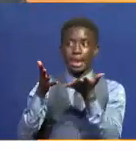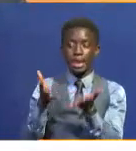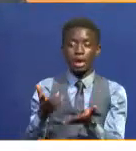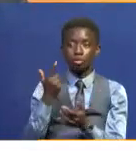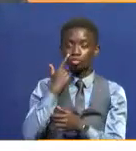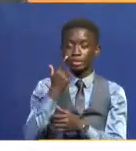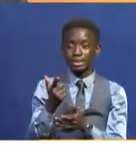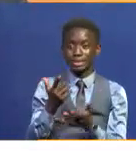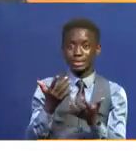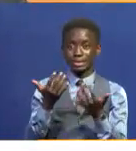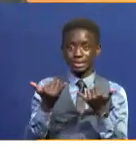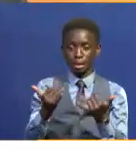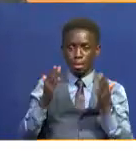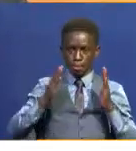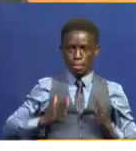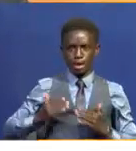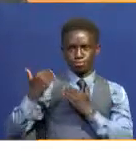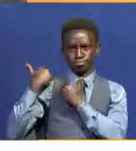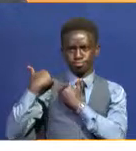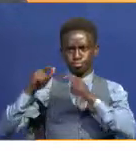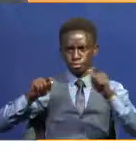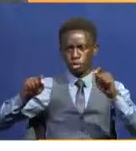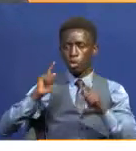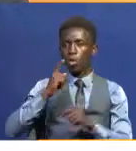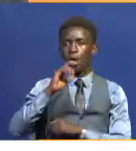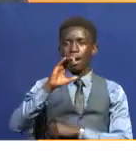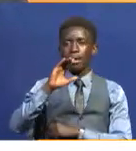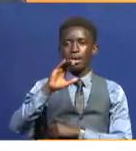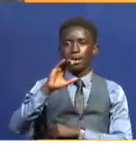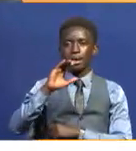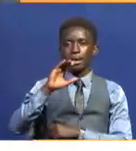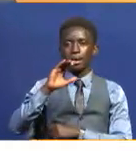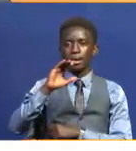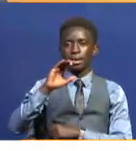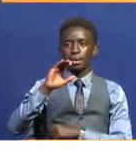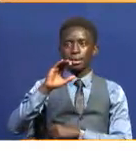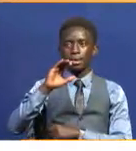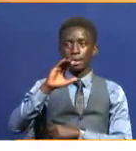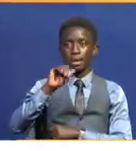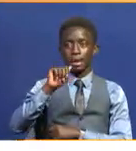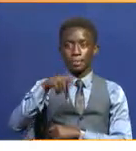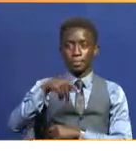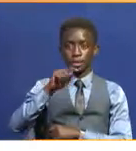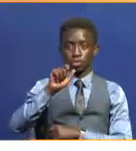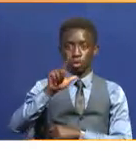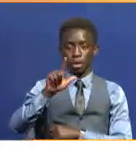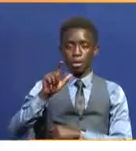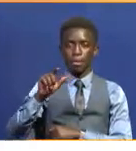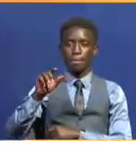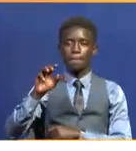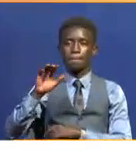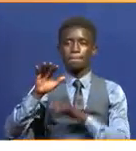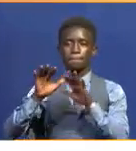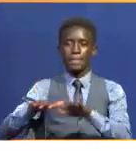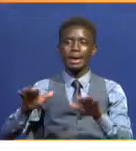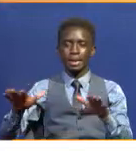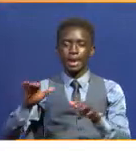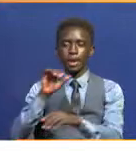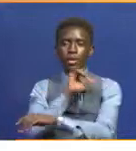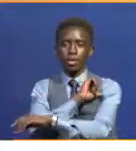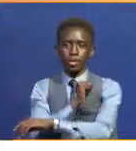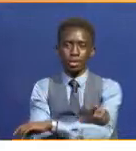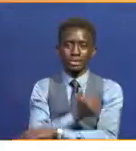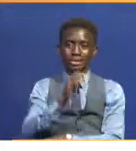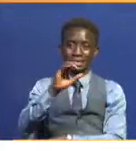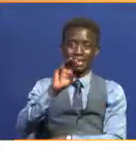body there is the Capital Markets Authority. For unit trust and basically any firm doing any sort